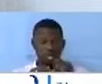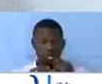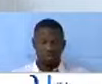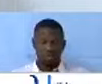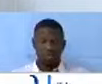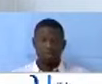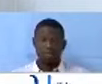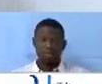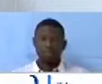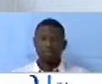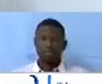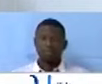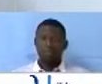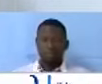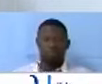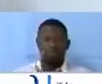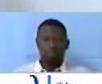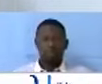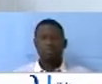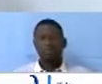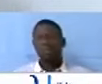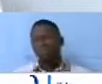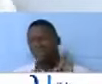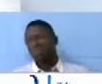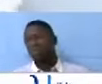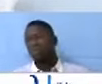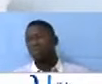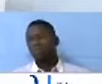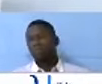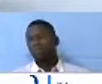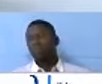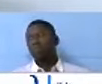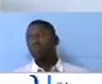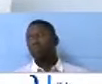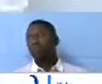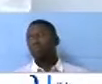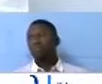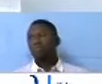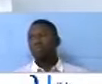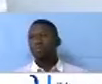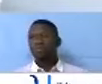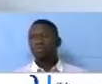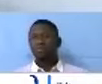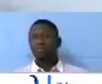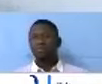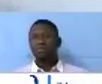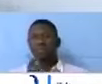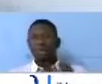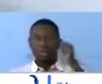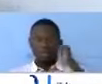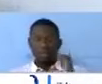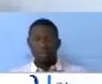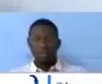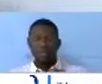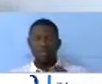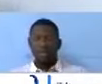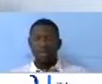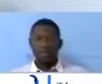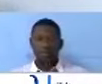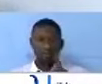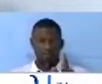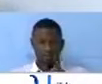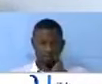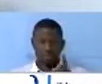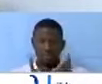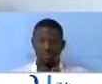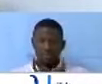So I leave it to rest as of now. Hala ma bay ko nonu rek. Yesterday I had the pre-briefing with you, pre-trial briefing with you. Yes.